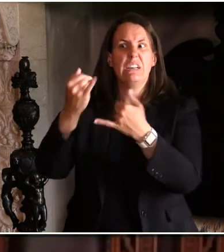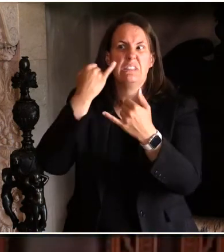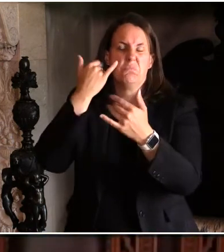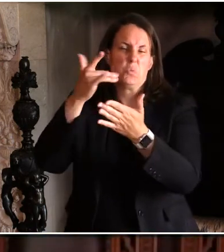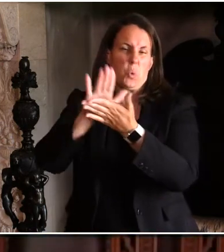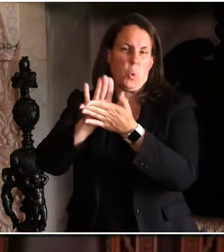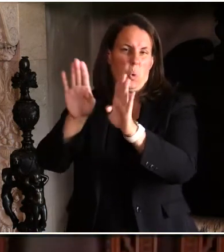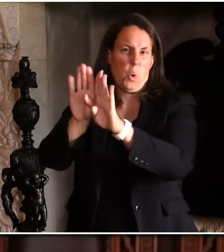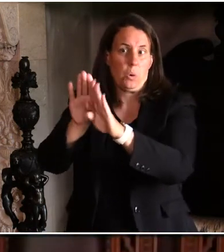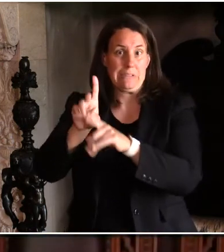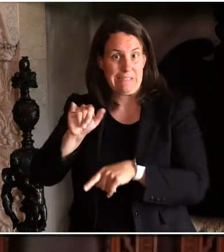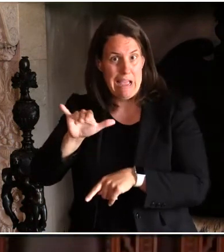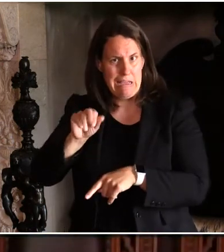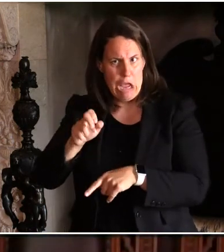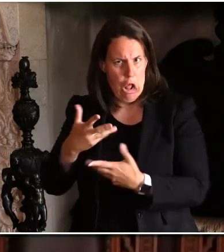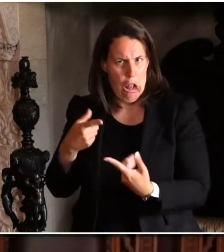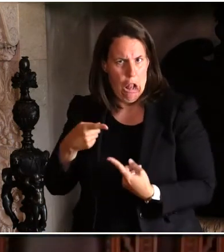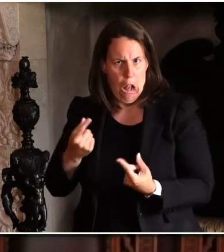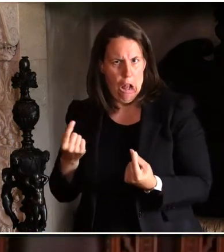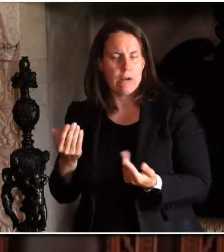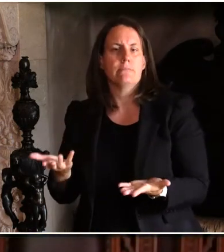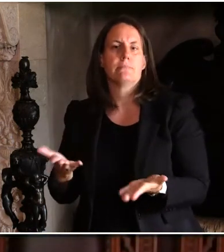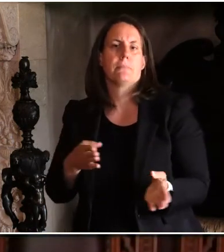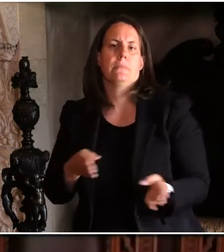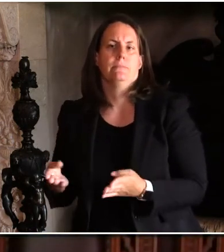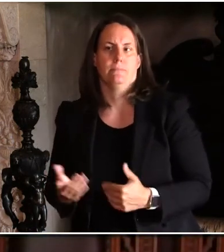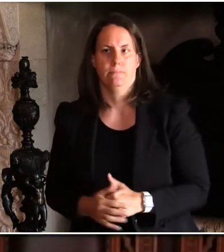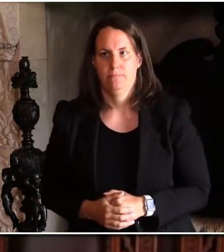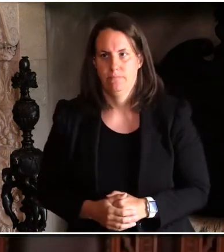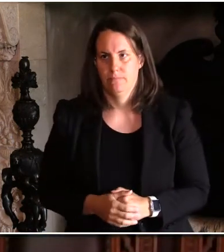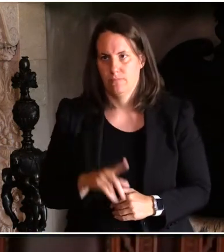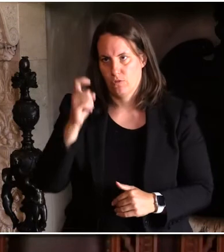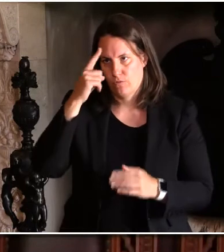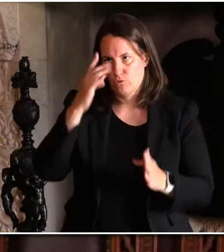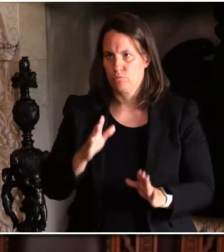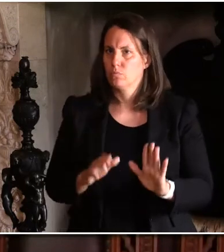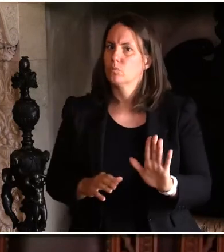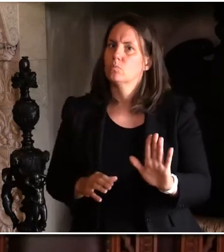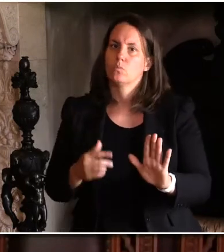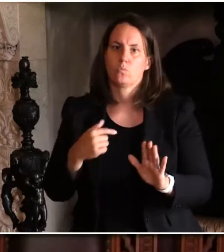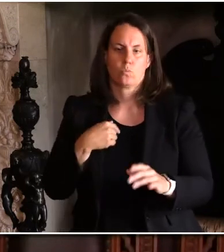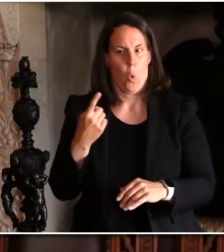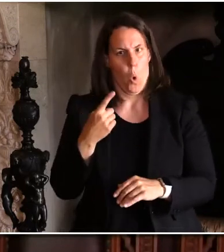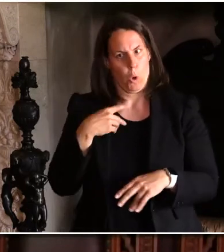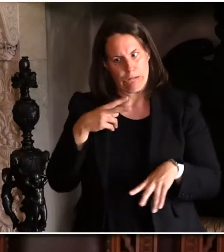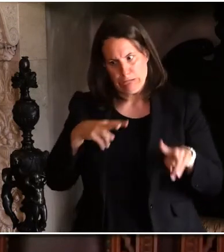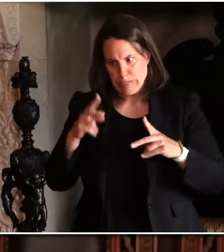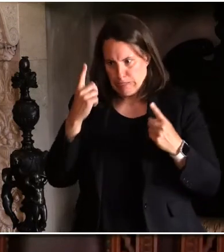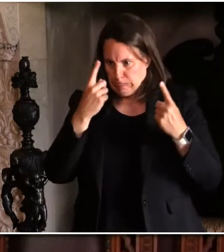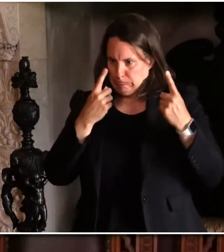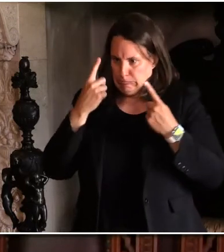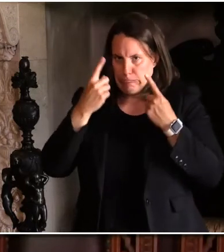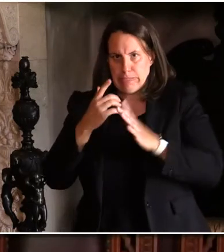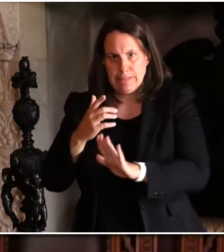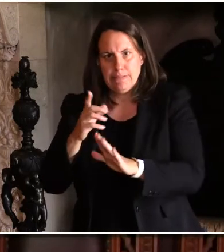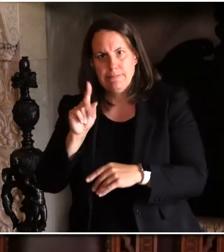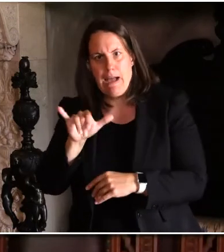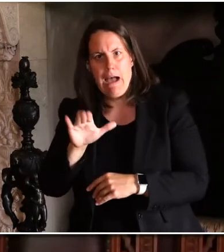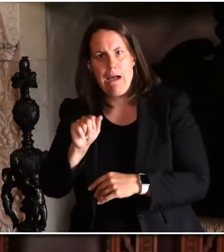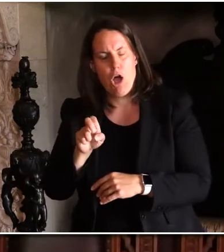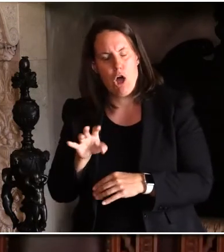about daycare. It's an exceedingly important part of all of our lives. I